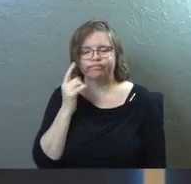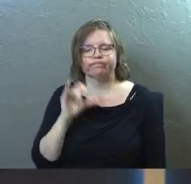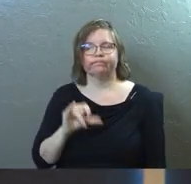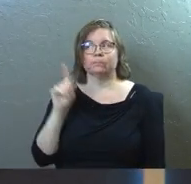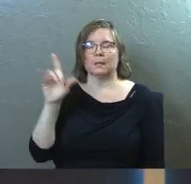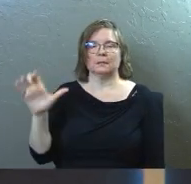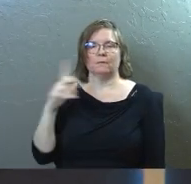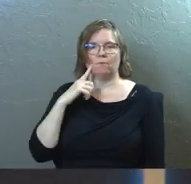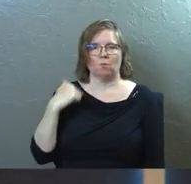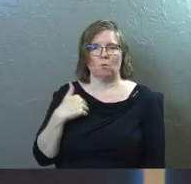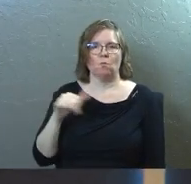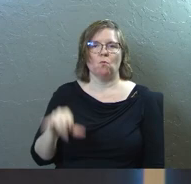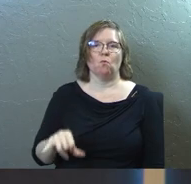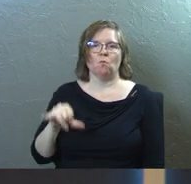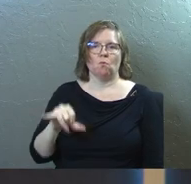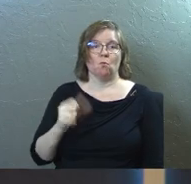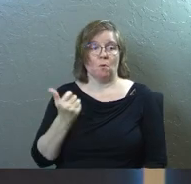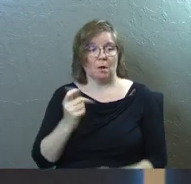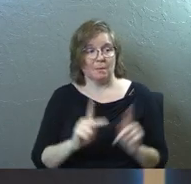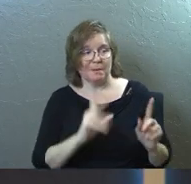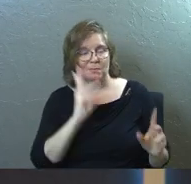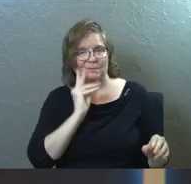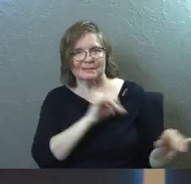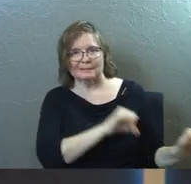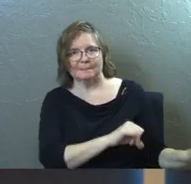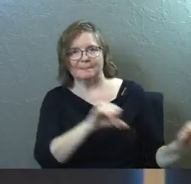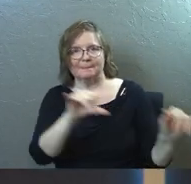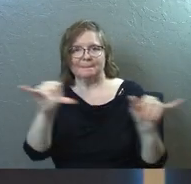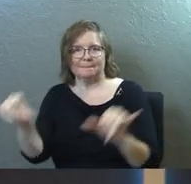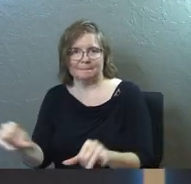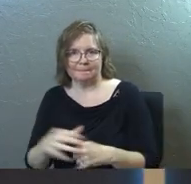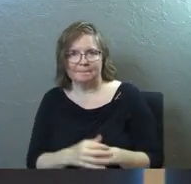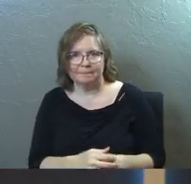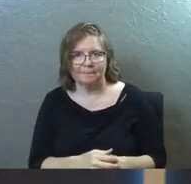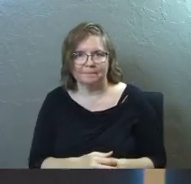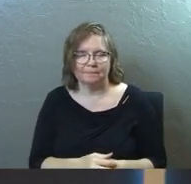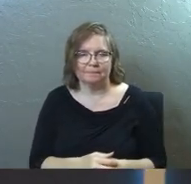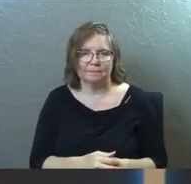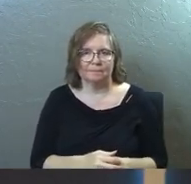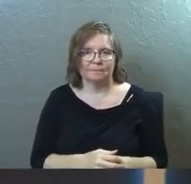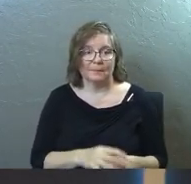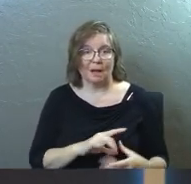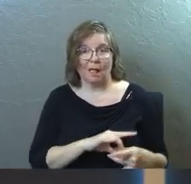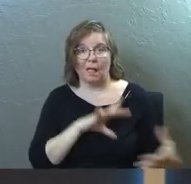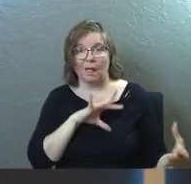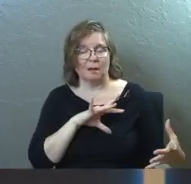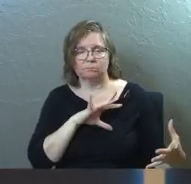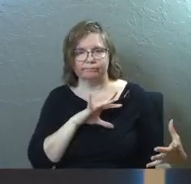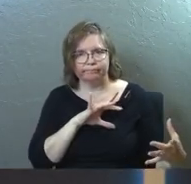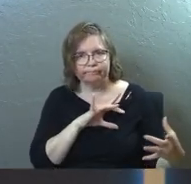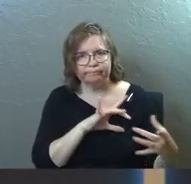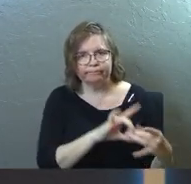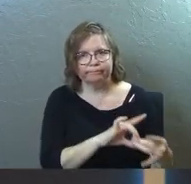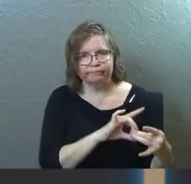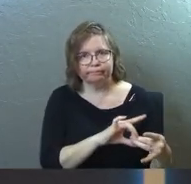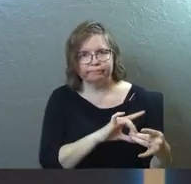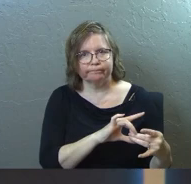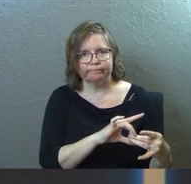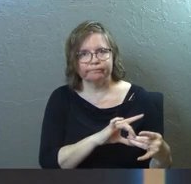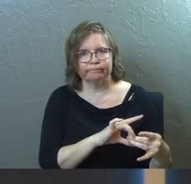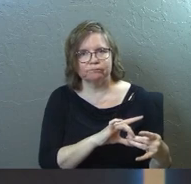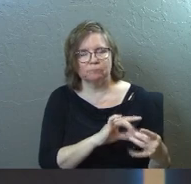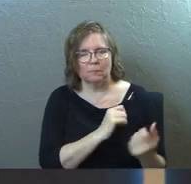of what he's done. We want other people to experience the same thing. We need to be reconciled. We have to get back in